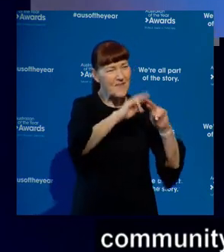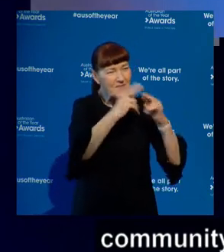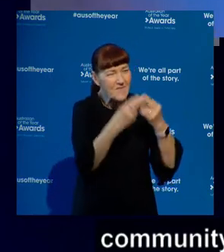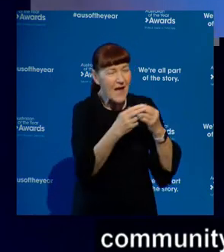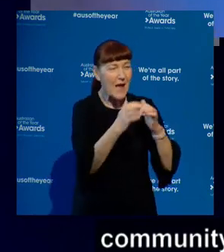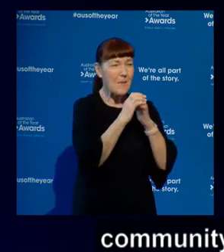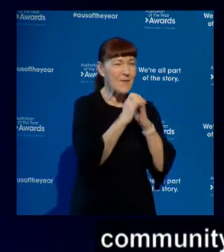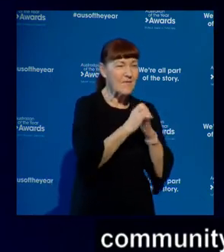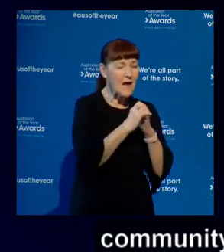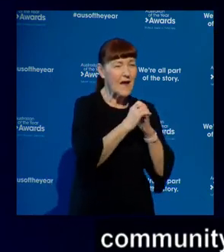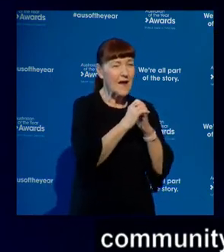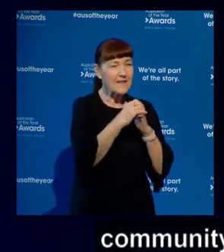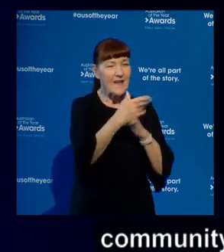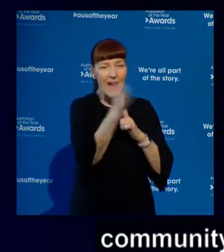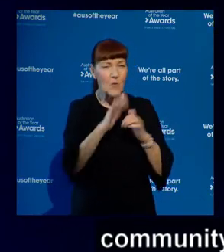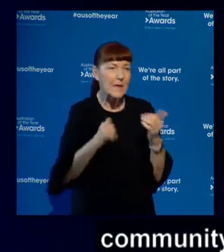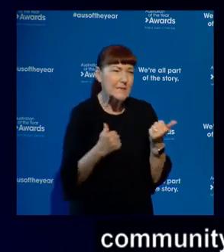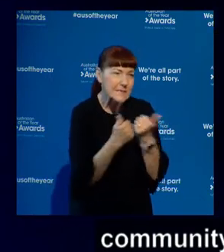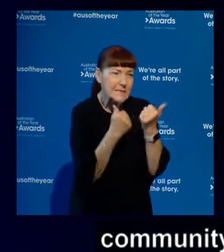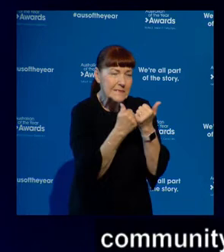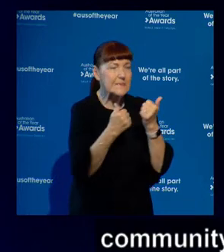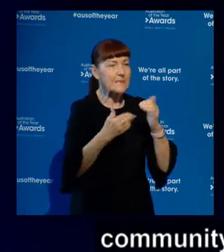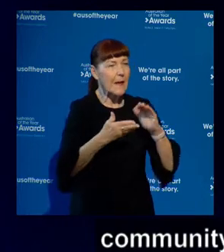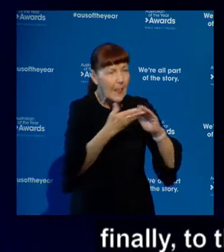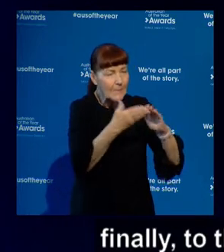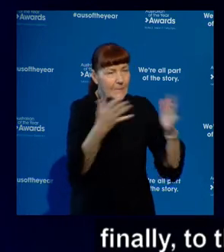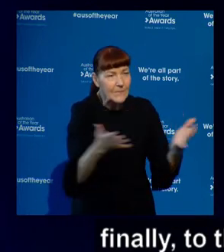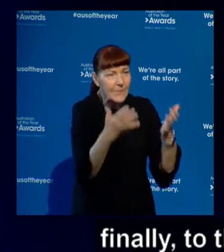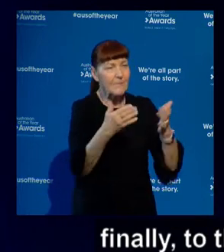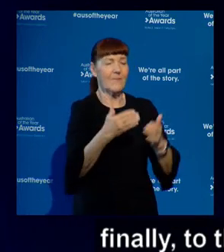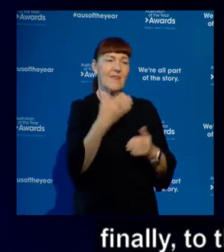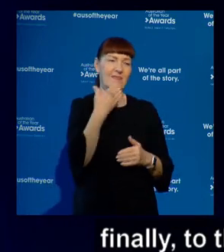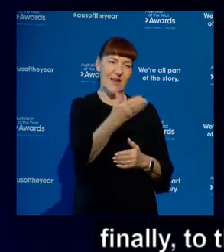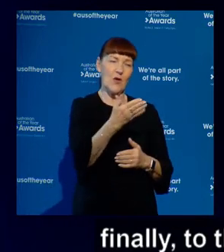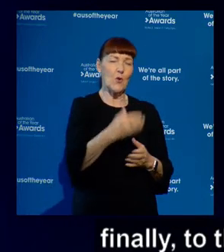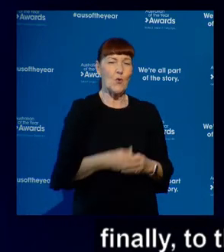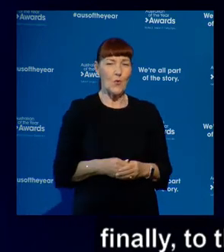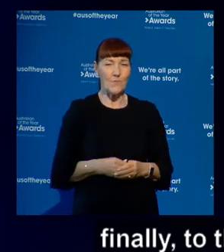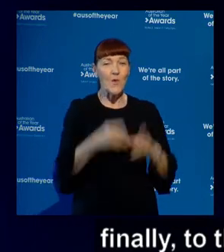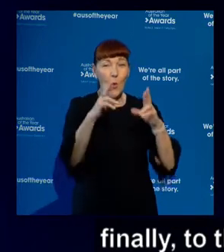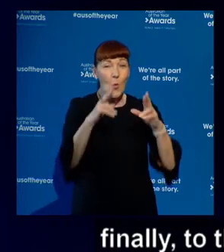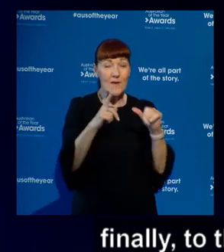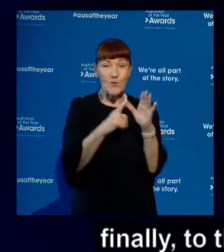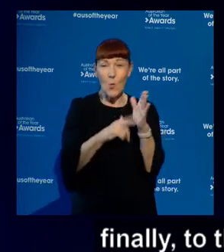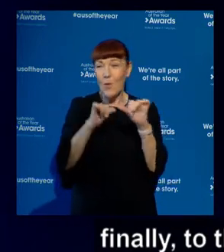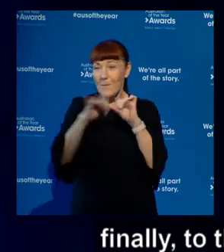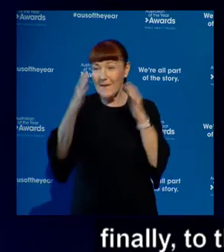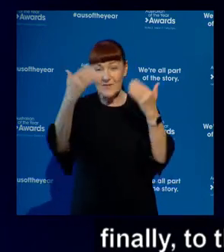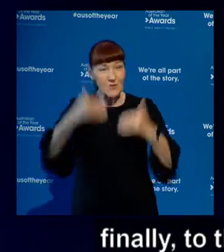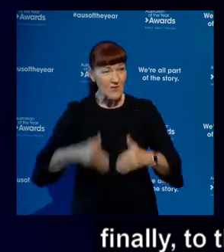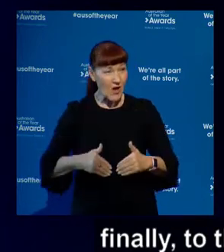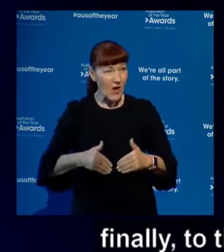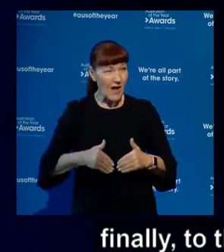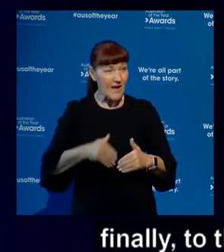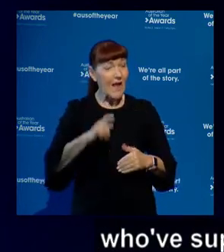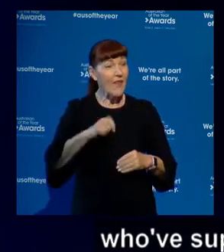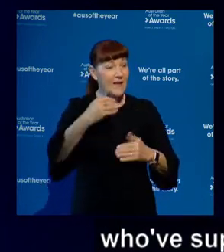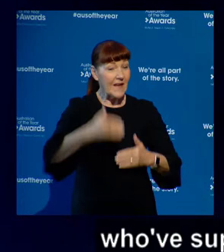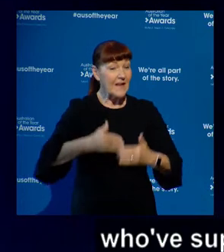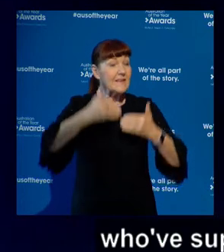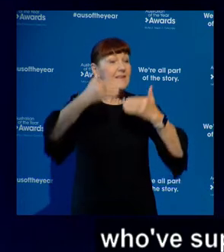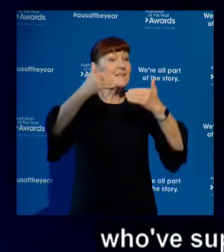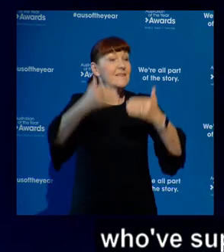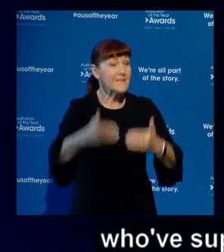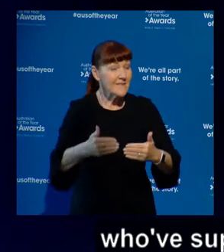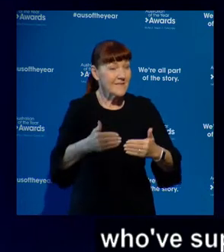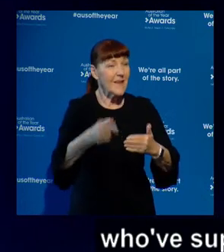friends, all of those who've supported them, thank you. I wish you all the best this evening and in the next phase as you go